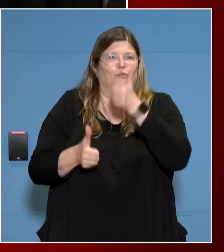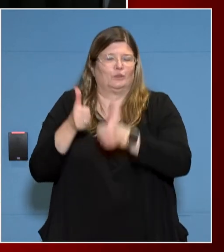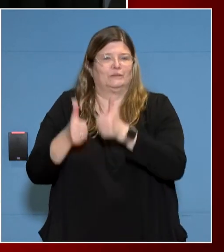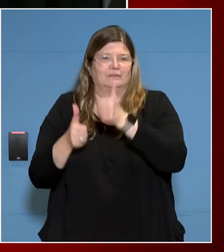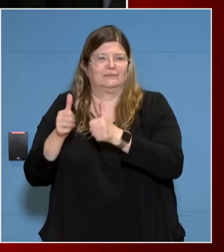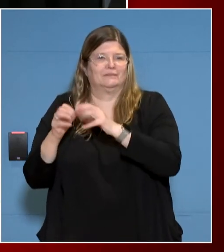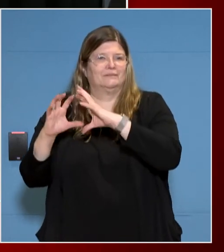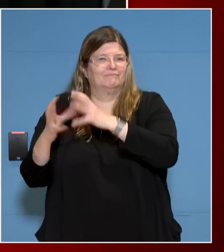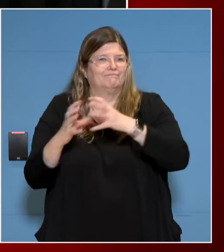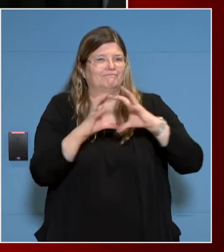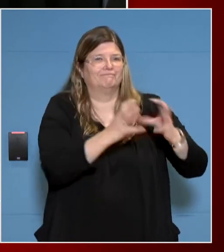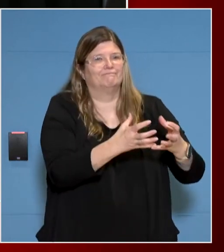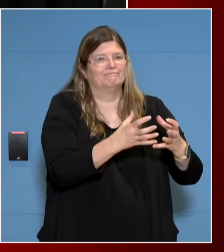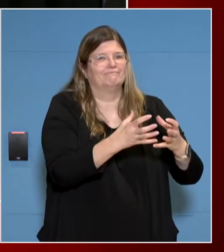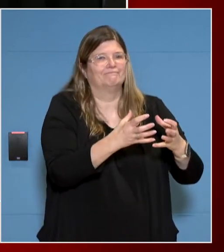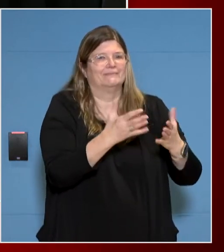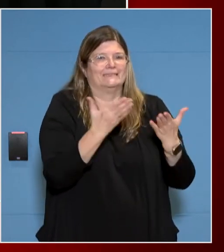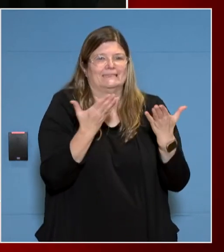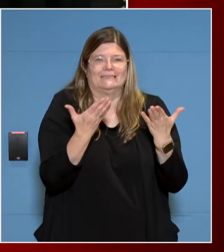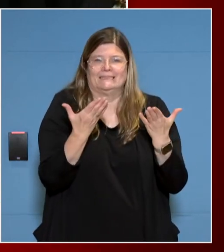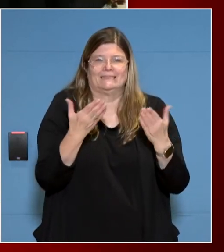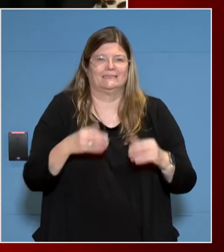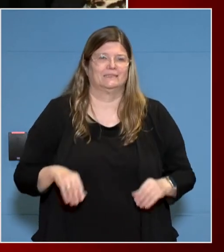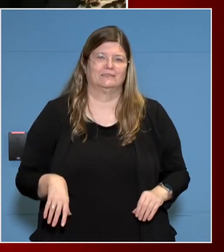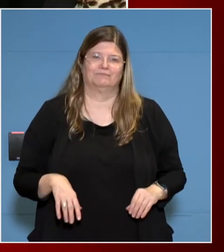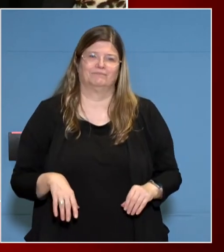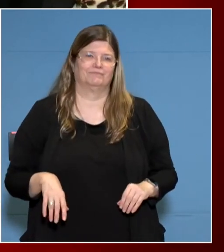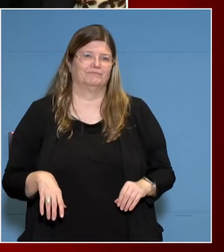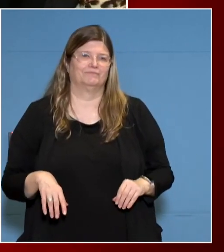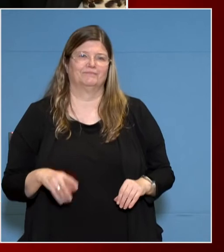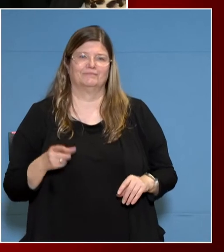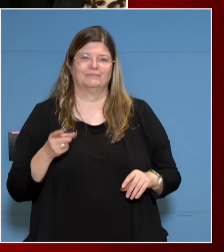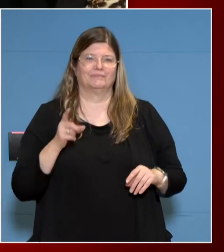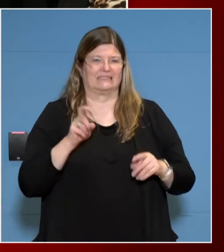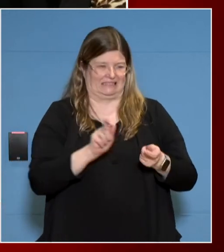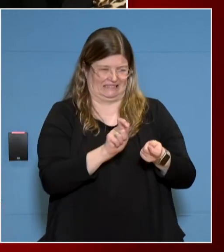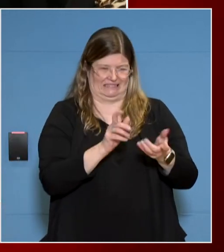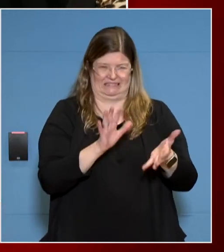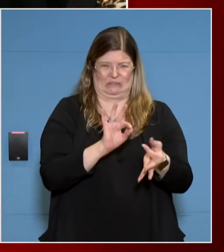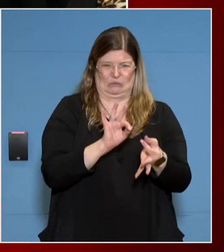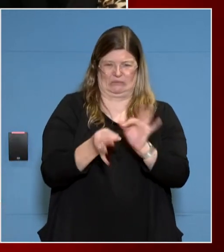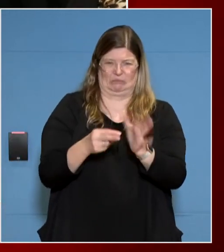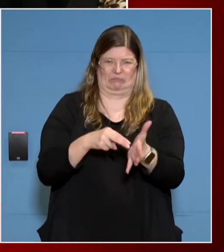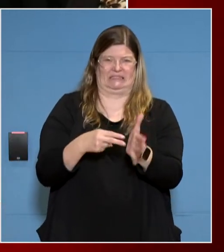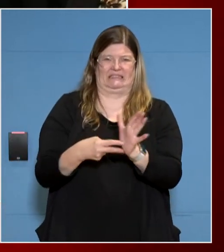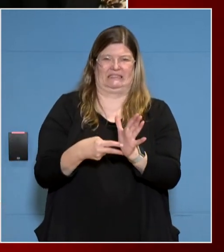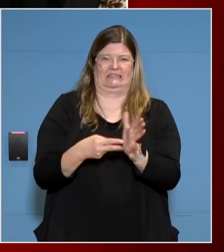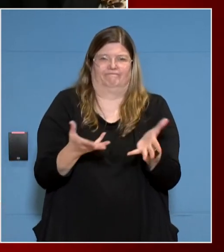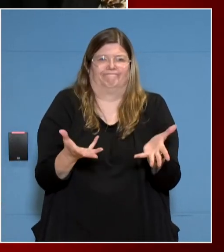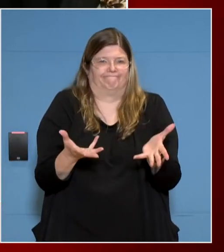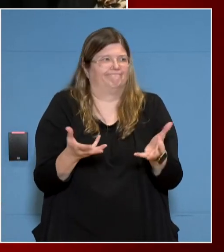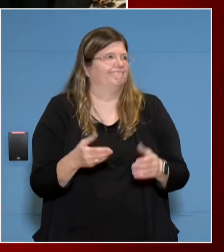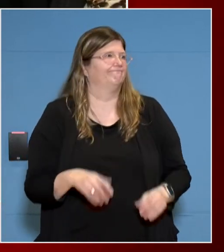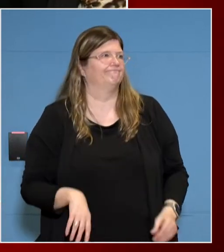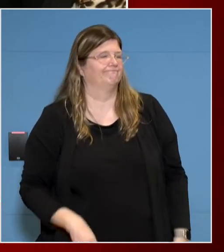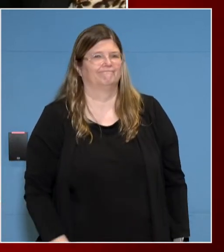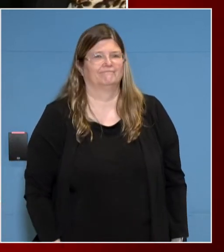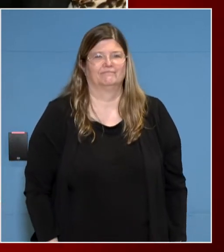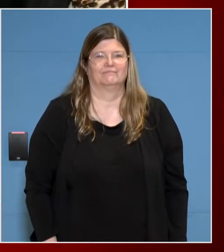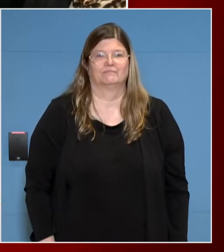of a quality where we can report it and it be interpreted as anything meaningful. So what we're doing is we're working with the